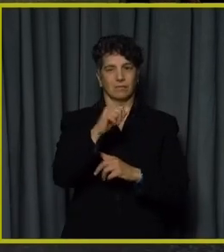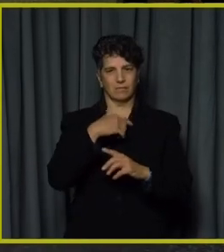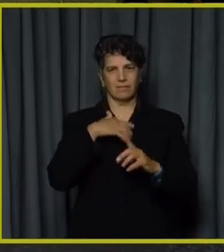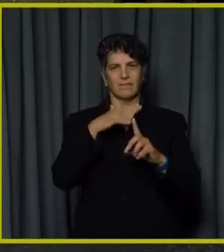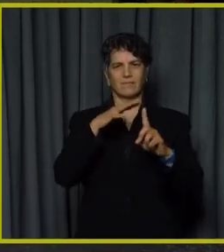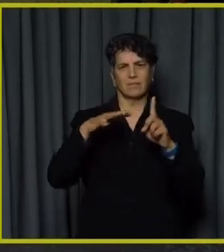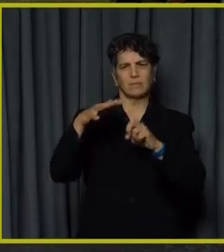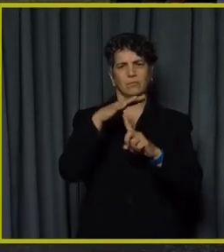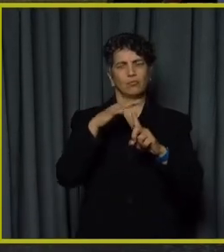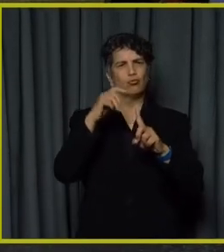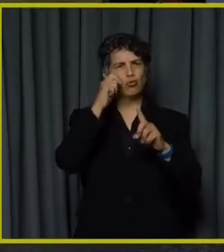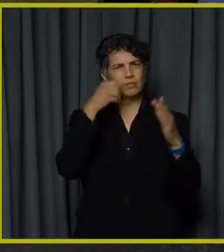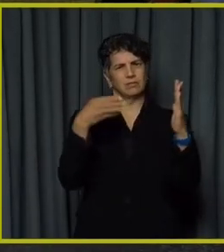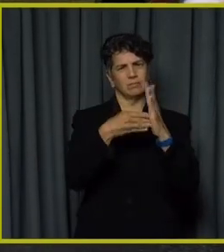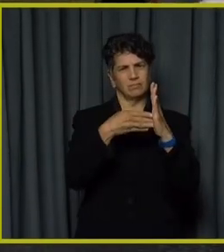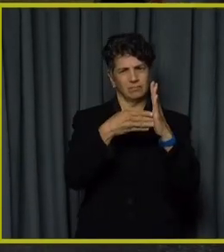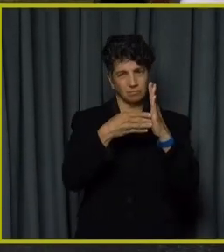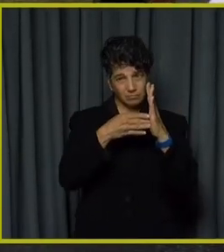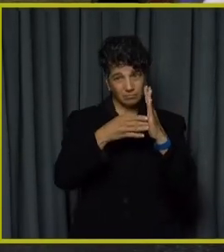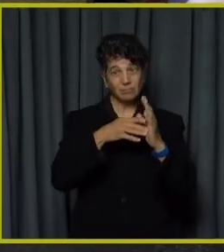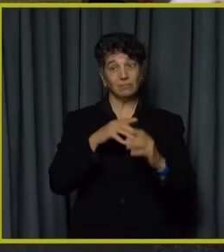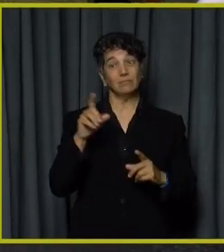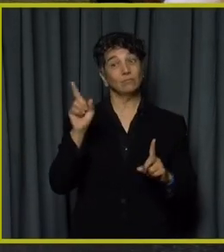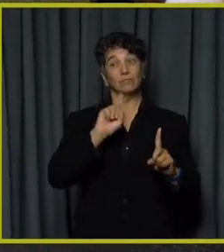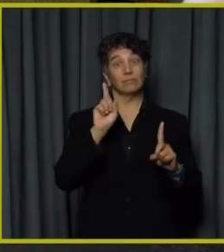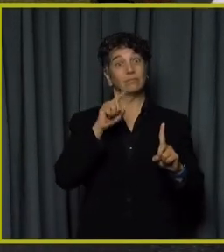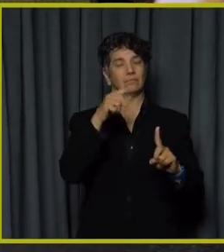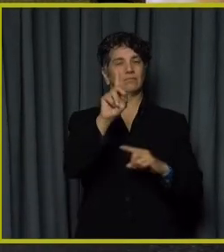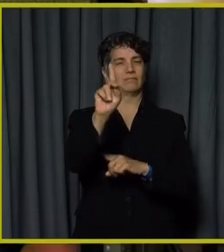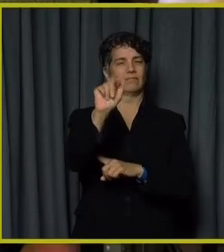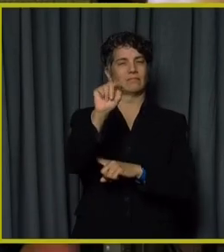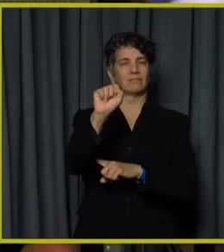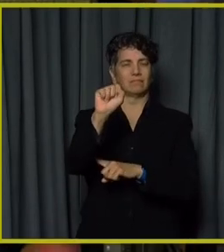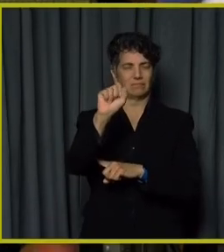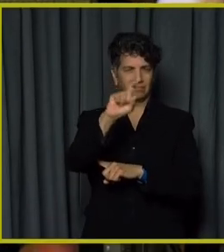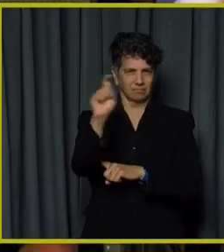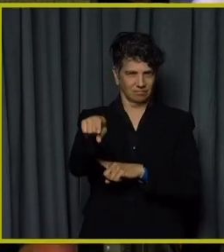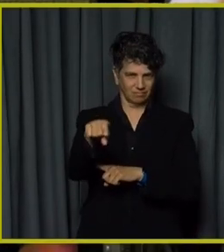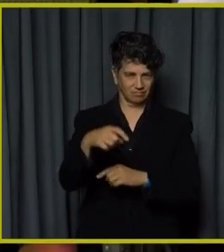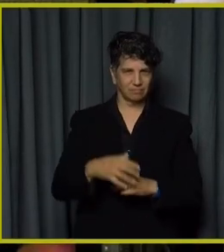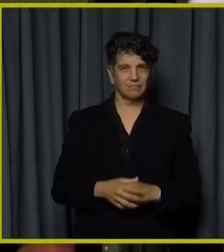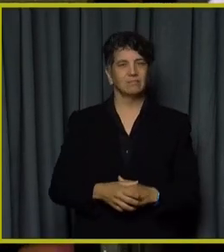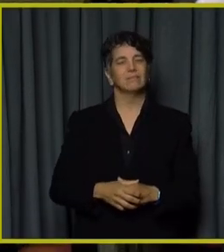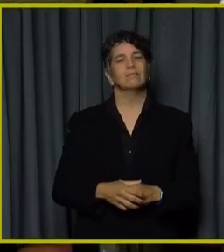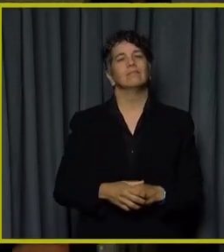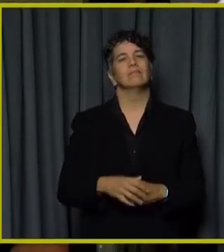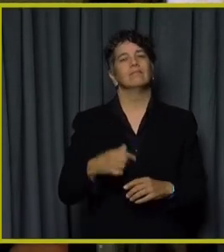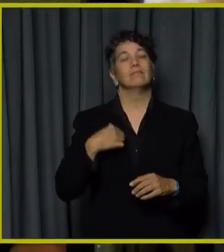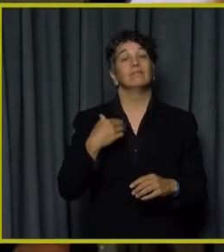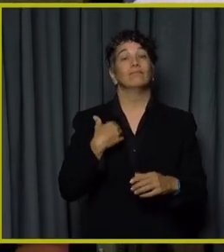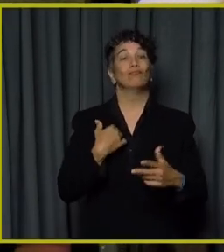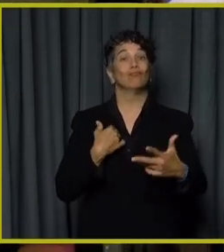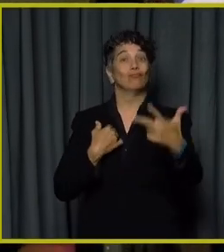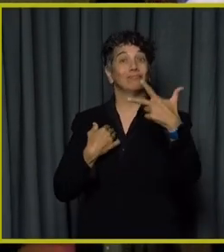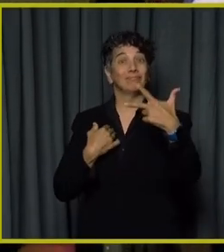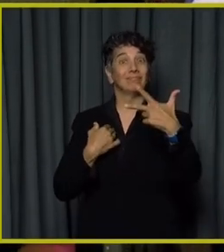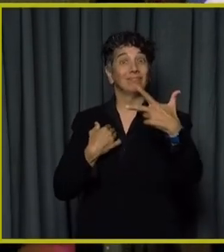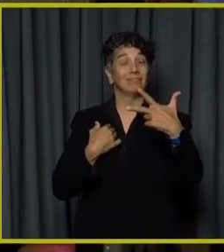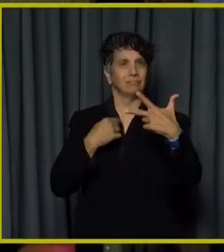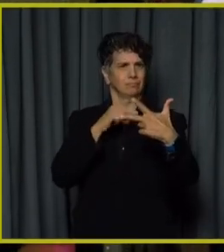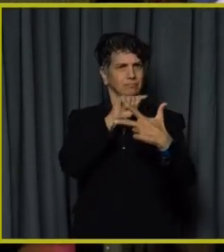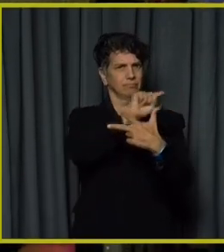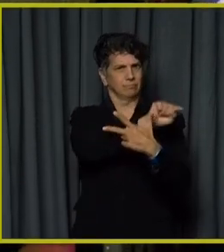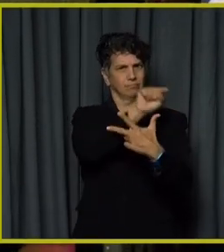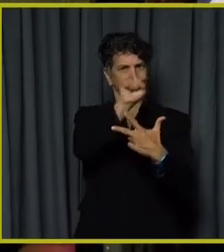environmental racism. I live in a place called Dallas, Texas. And in Dallas, Texas, we have three Superfund sites. A Superfund site means when an